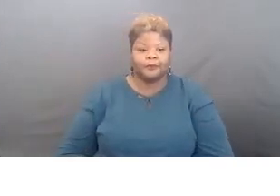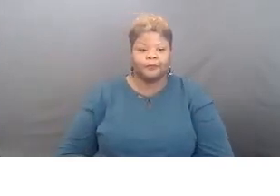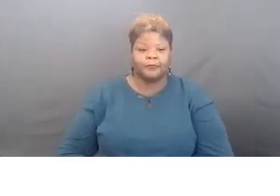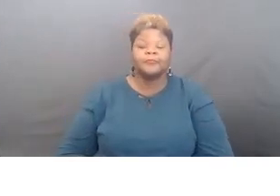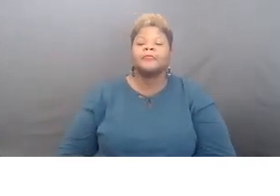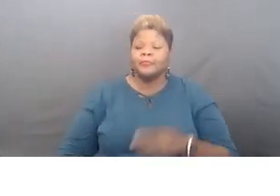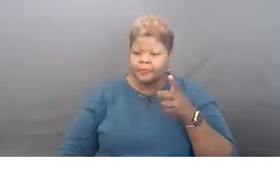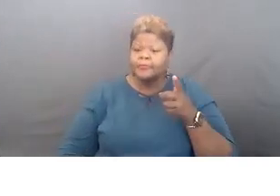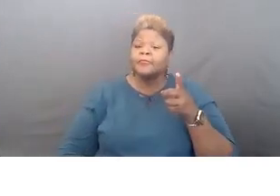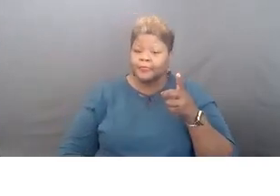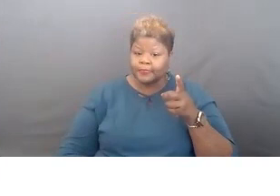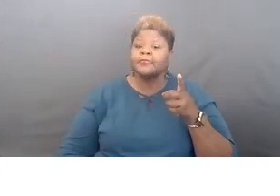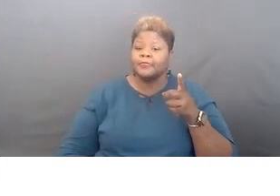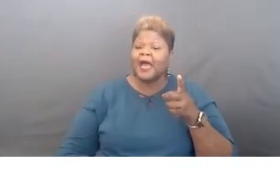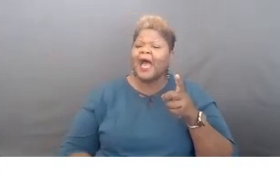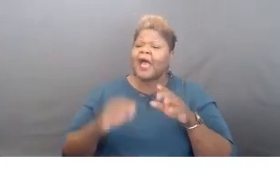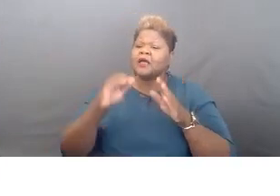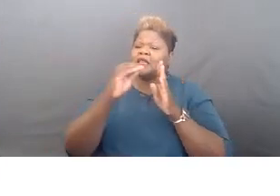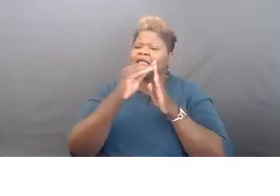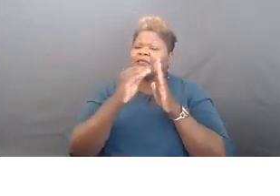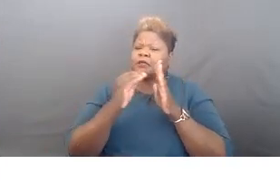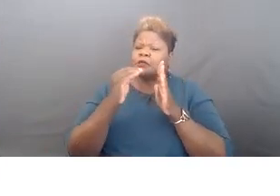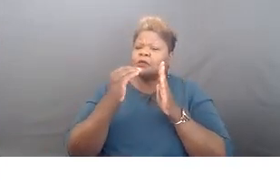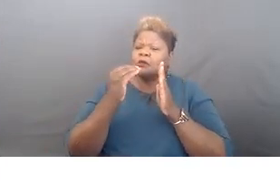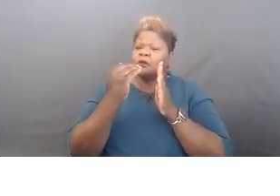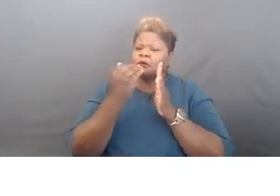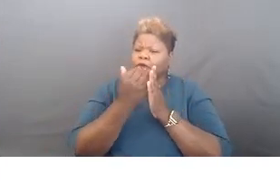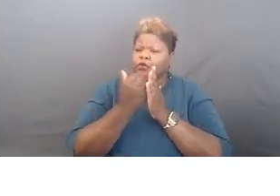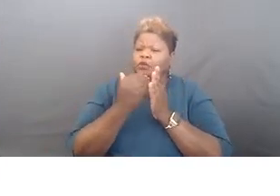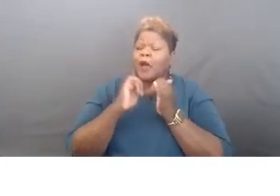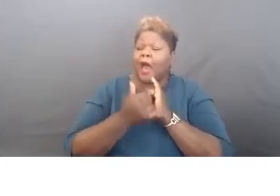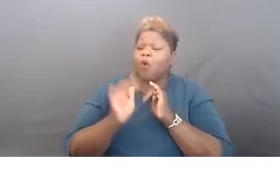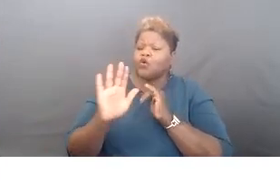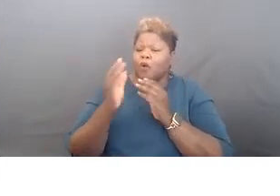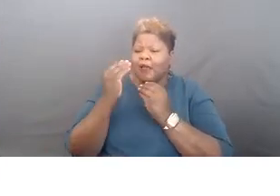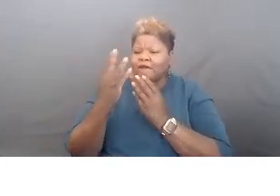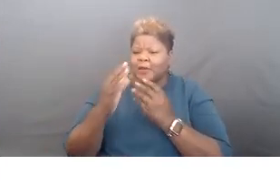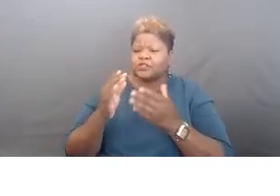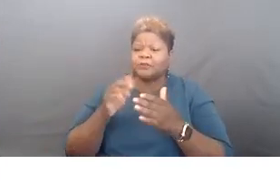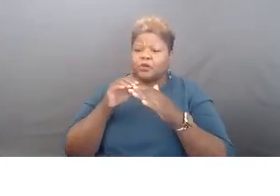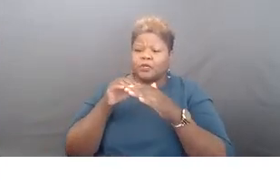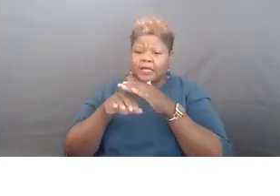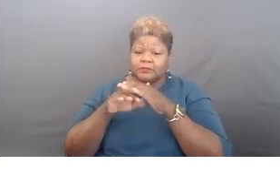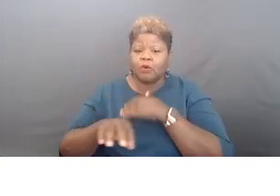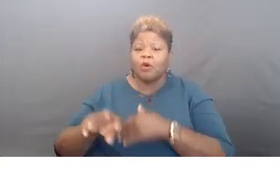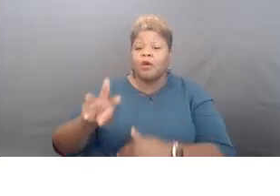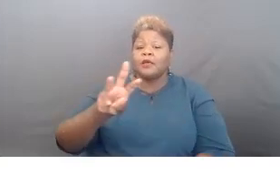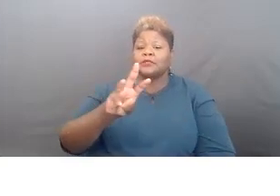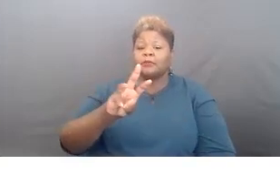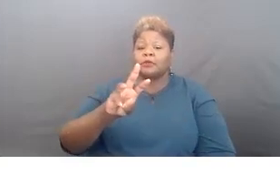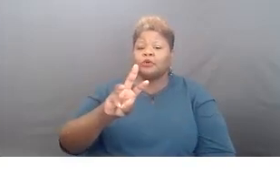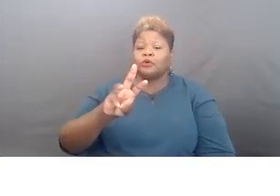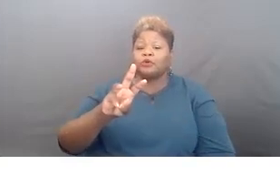So I listed some resources here to make content accessible. So the W3C has an